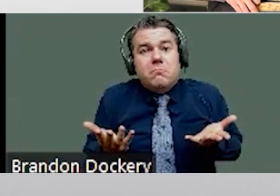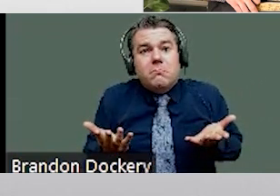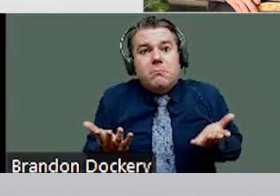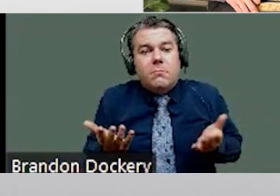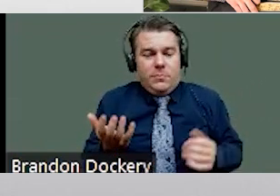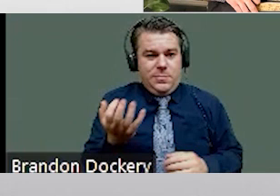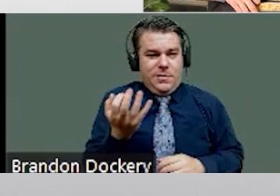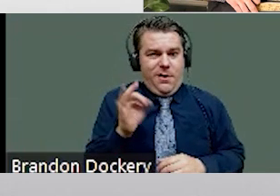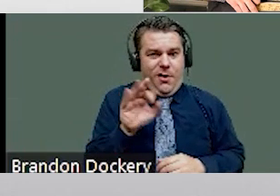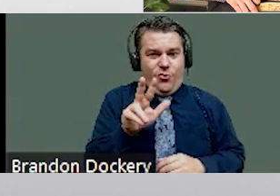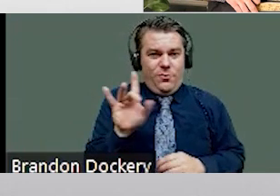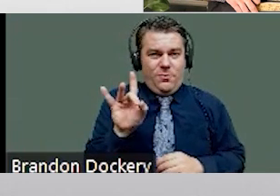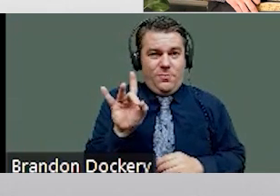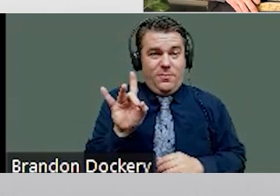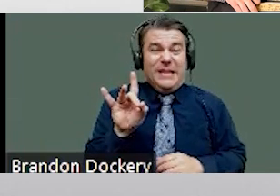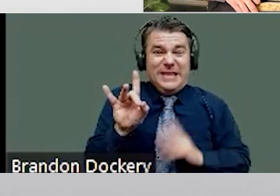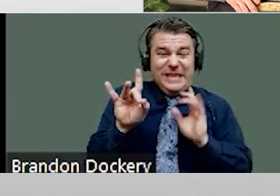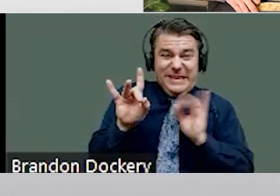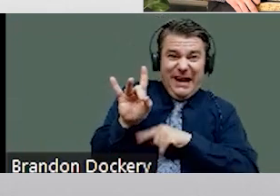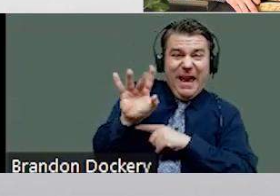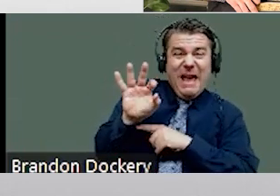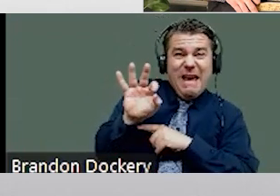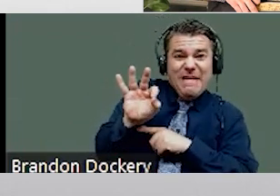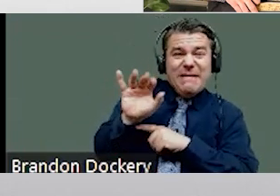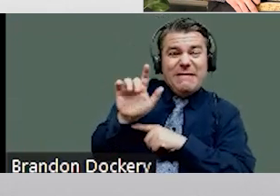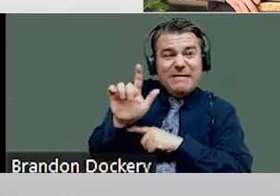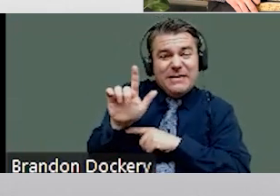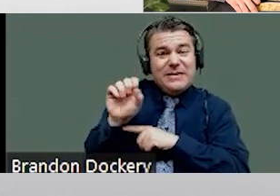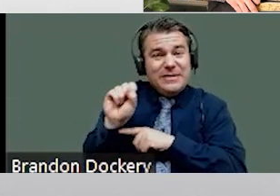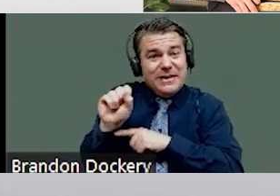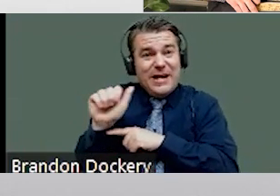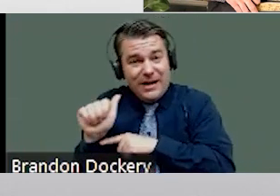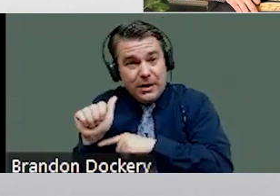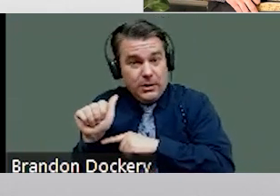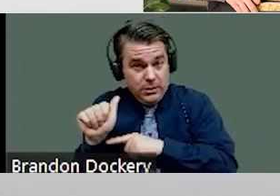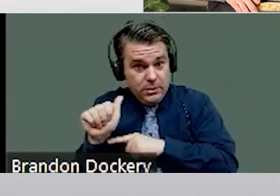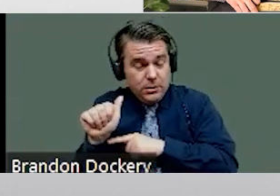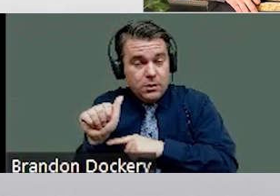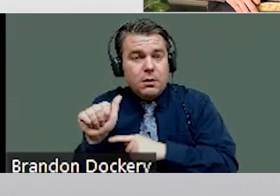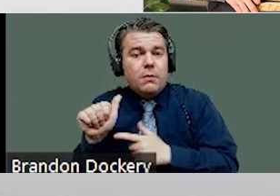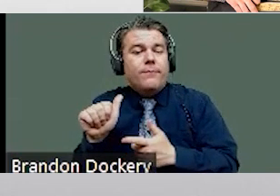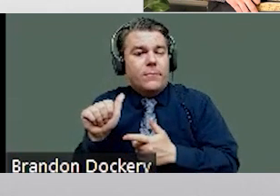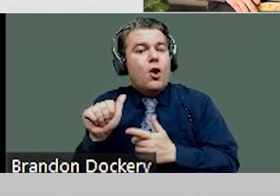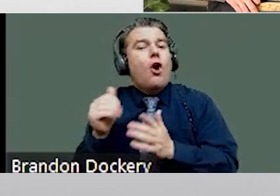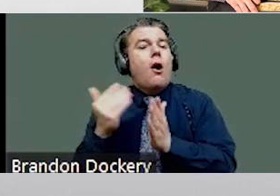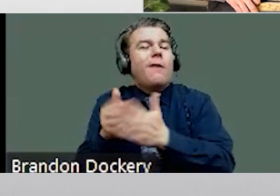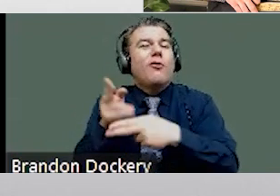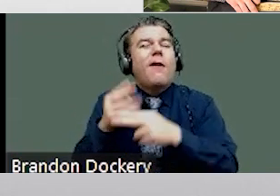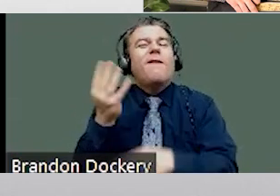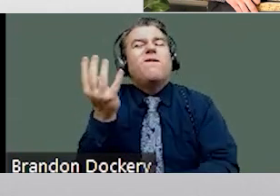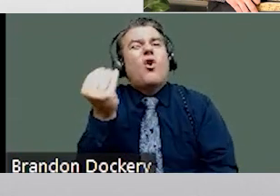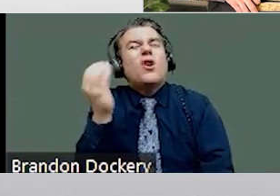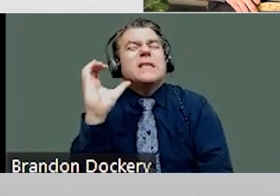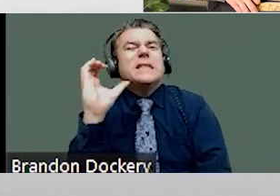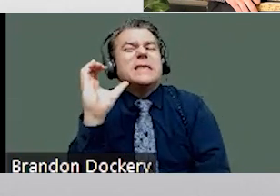pretty ironic that the Fair Labor Standards Act also includes what is often referred to as